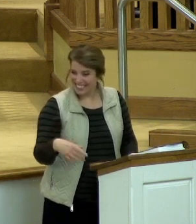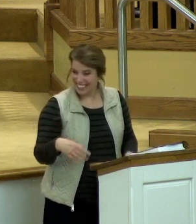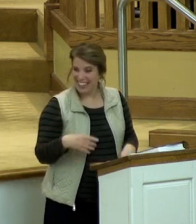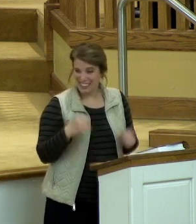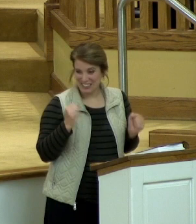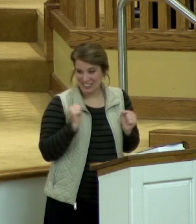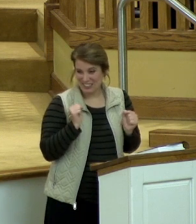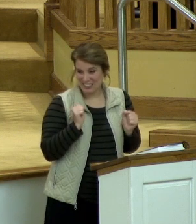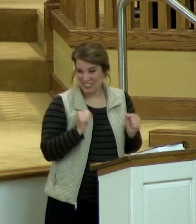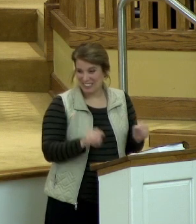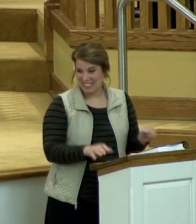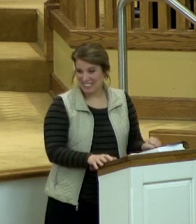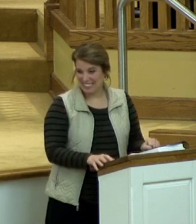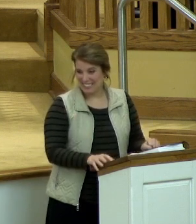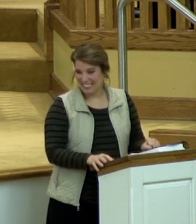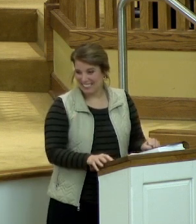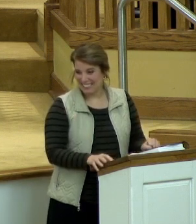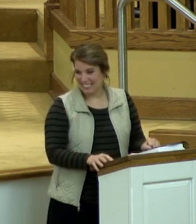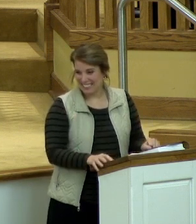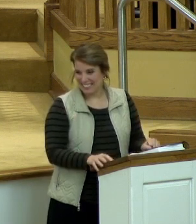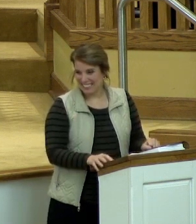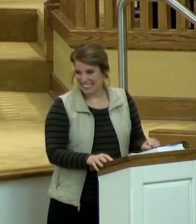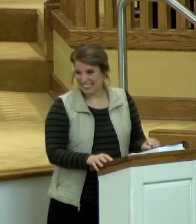Glad to know we all want snow this Christmas.